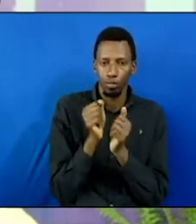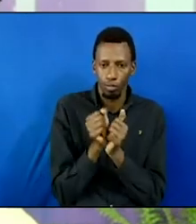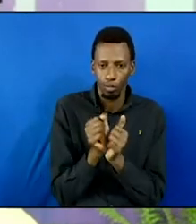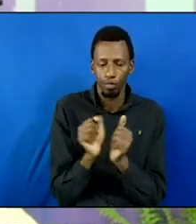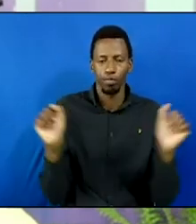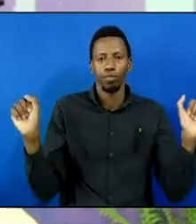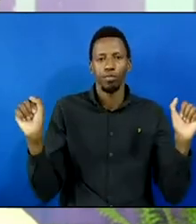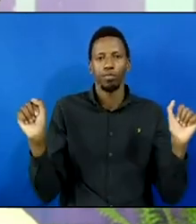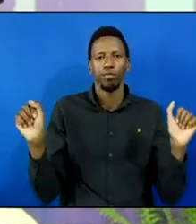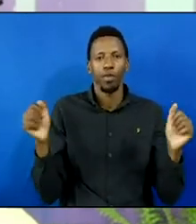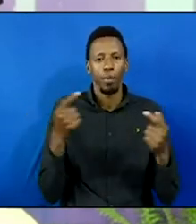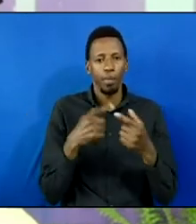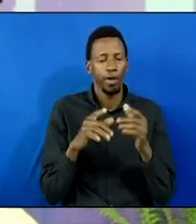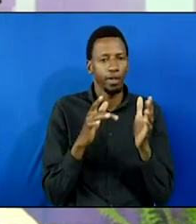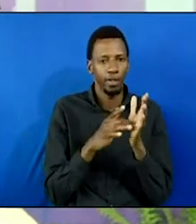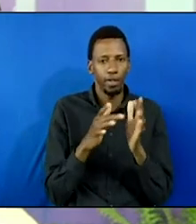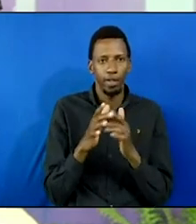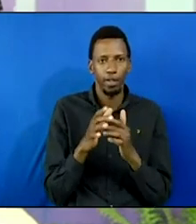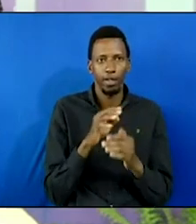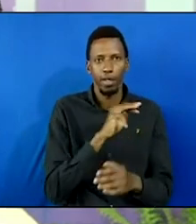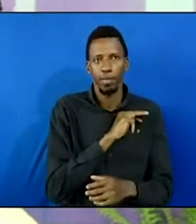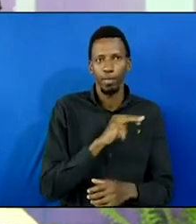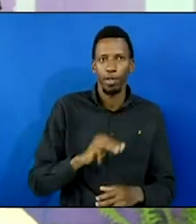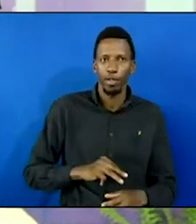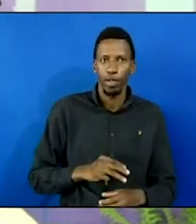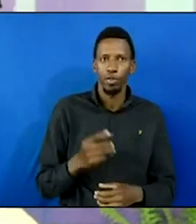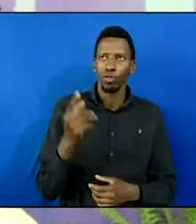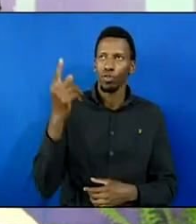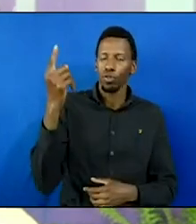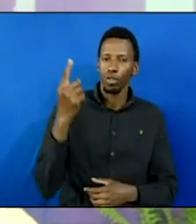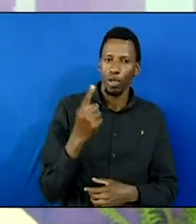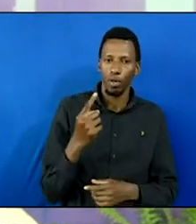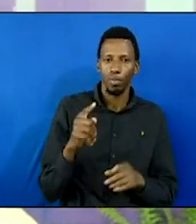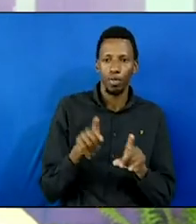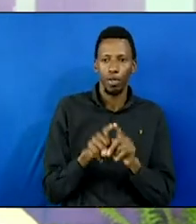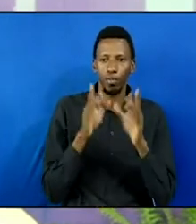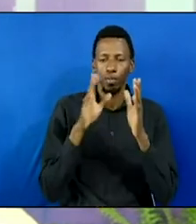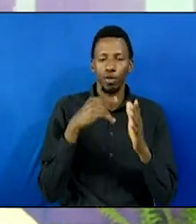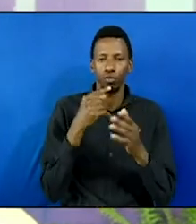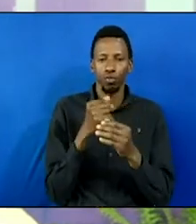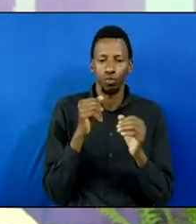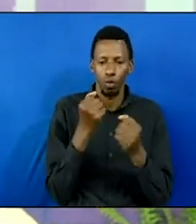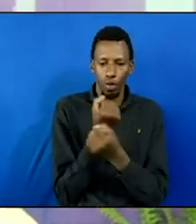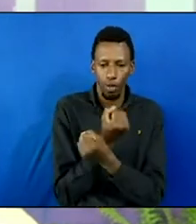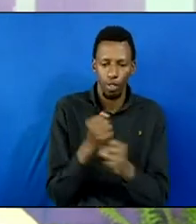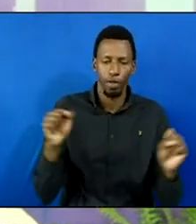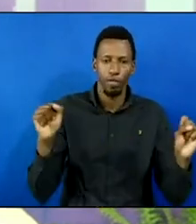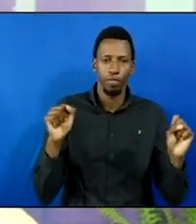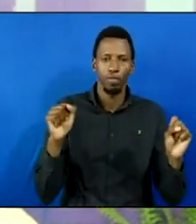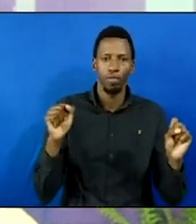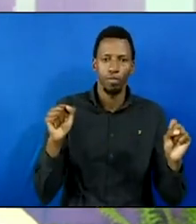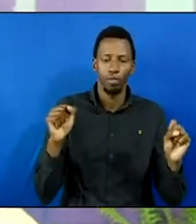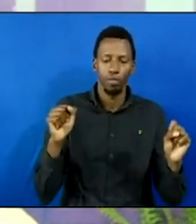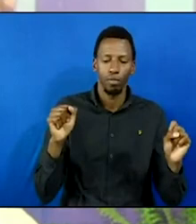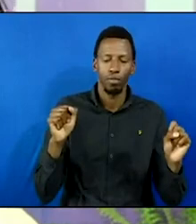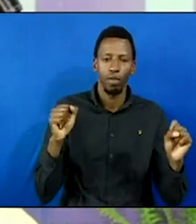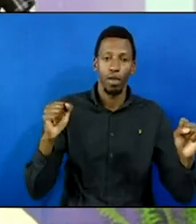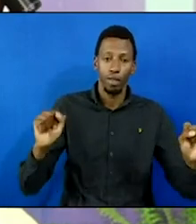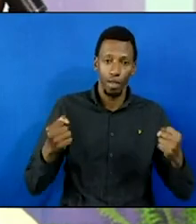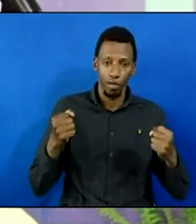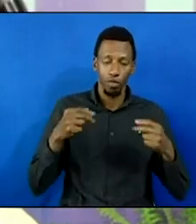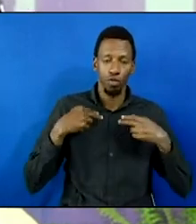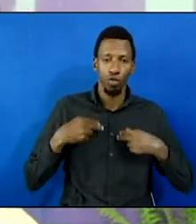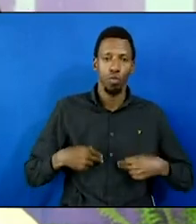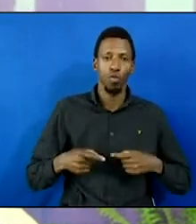But Jesus and the Messiah was to come as one who will save humanity from sin. The whole